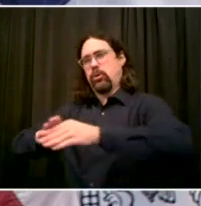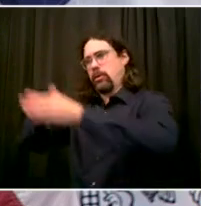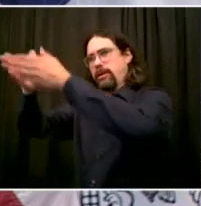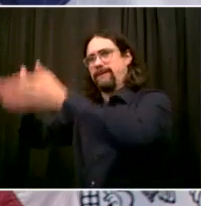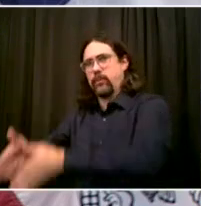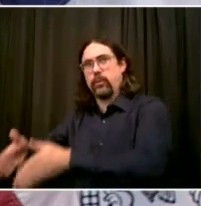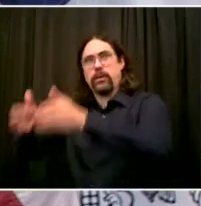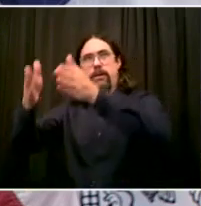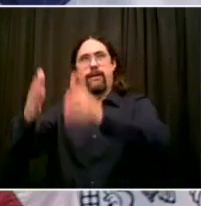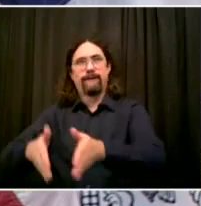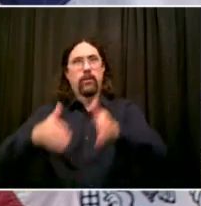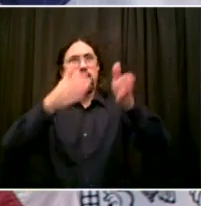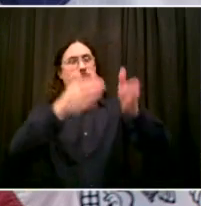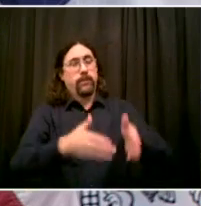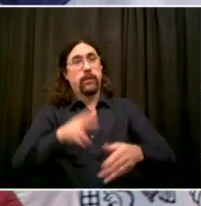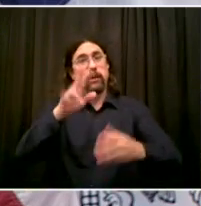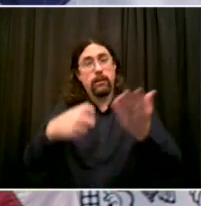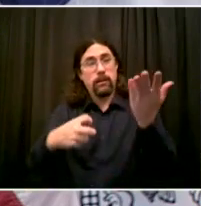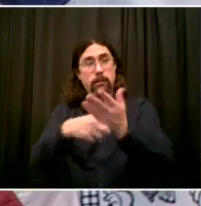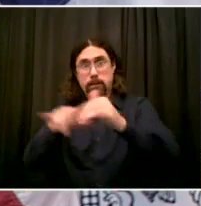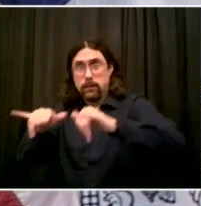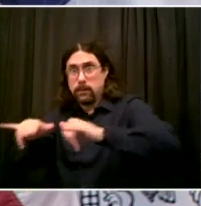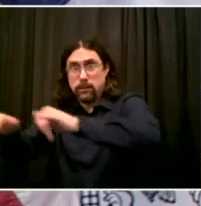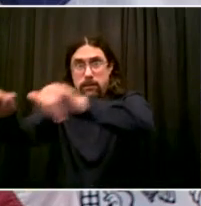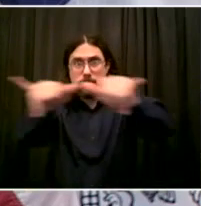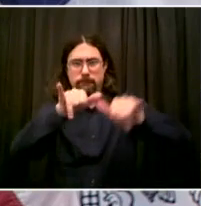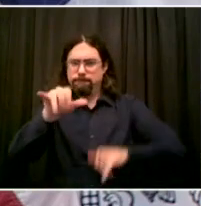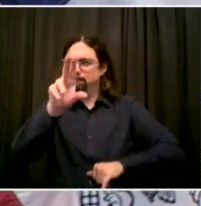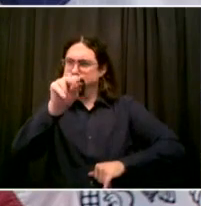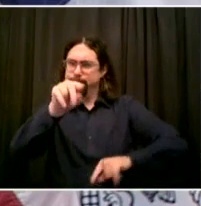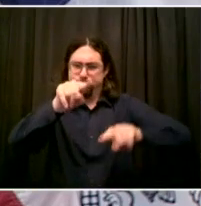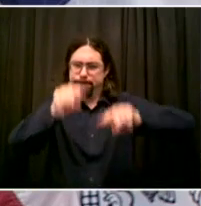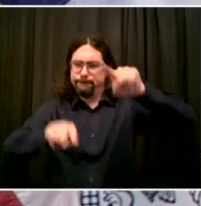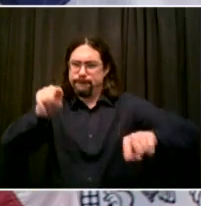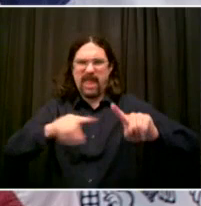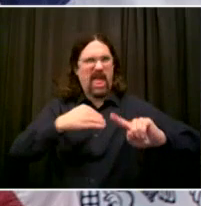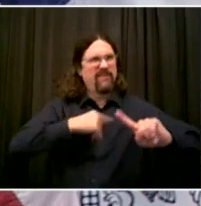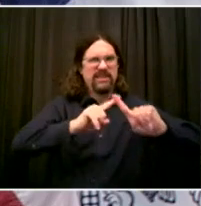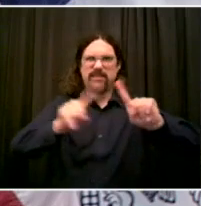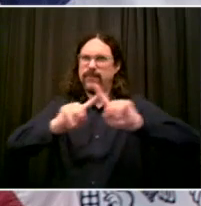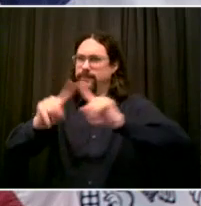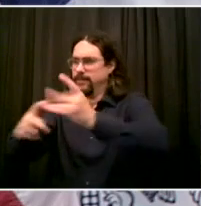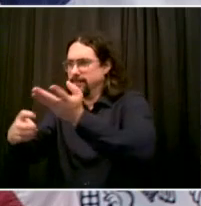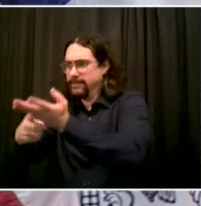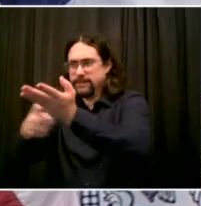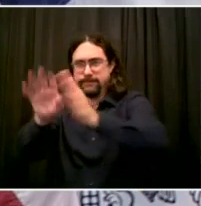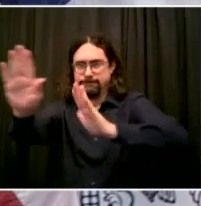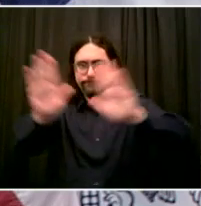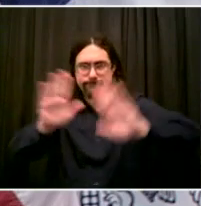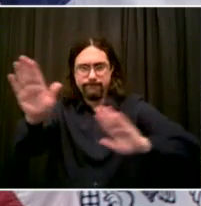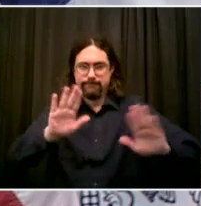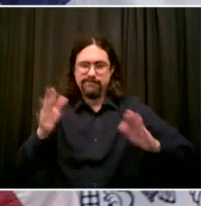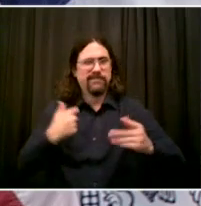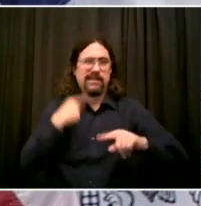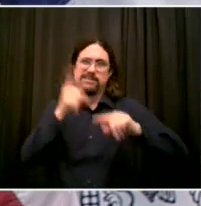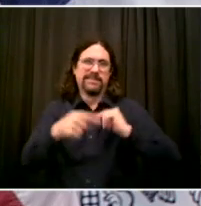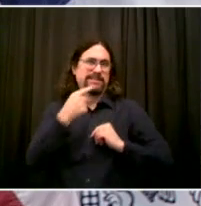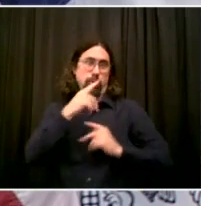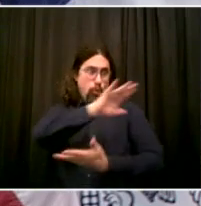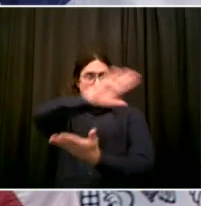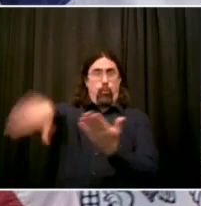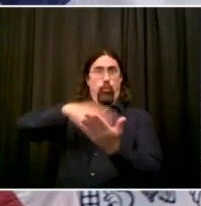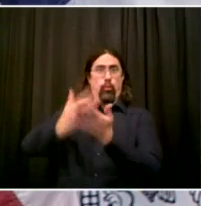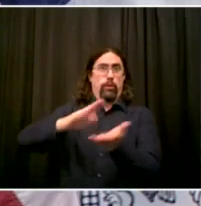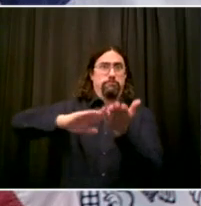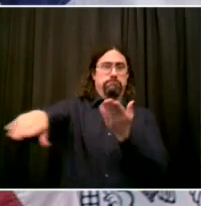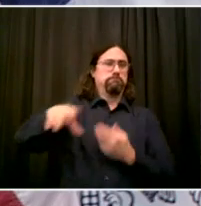In the case of people being arrested for violating the curfew specifically, though, we watched this happen over and over again. People were out at 8:30